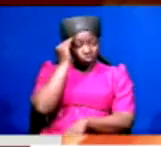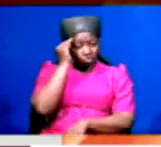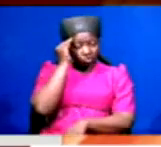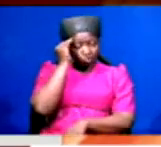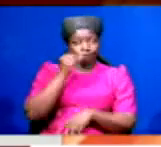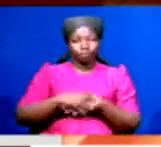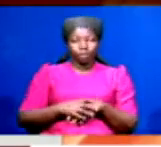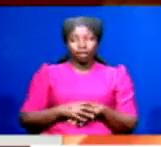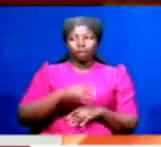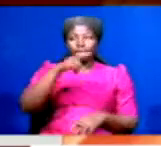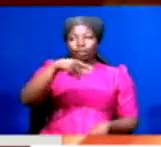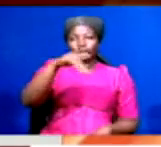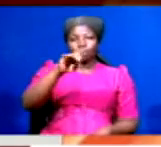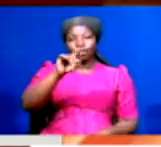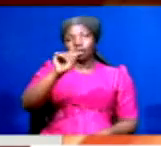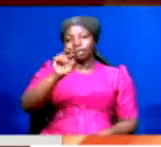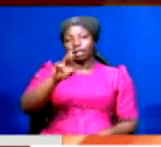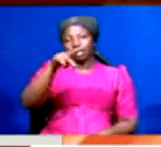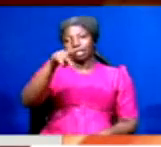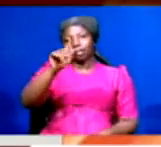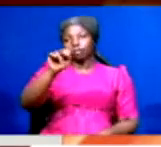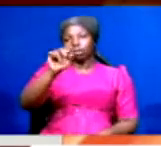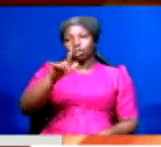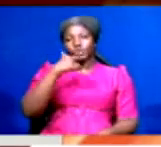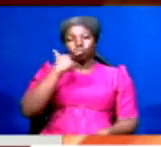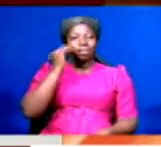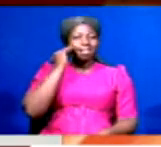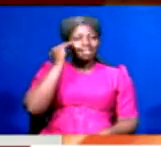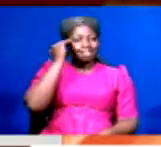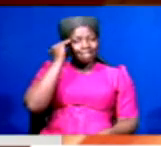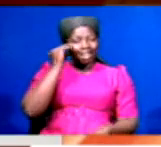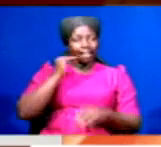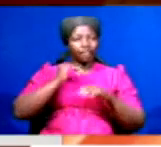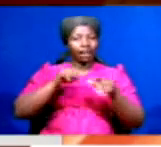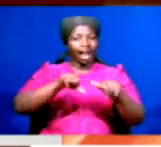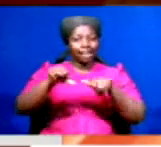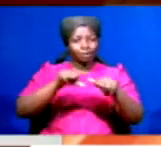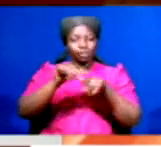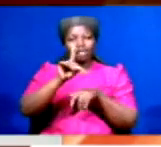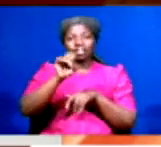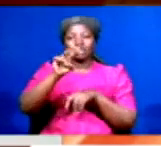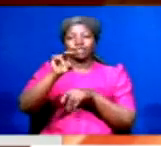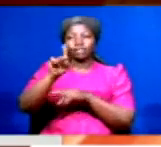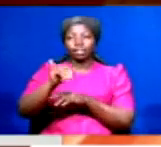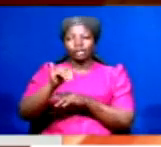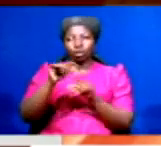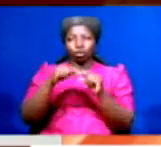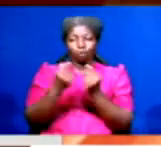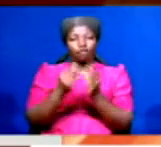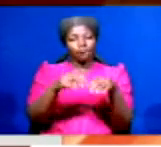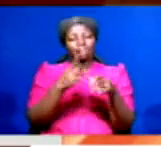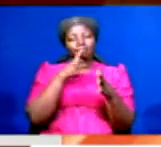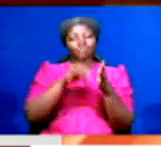Paul, the head of administration at Devki Group of Companies, says they are spending 5.5 million shillings